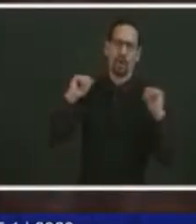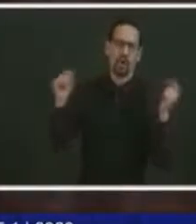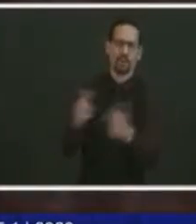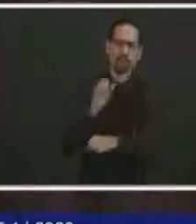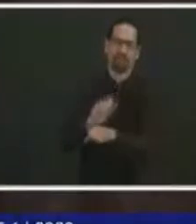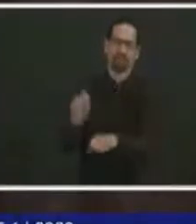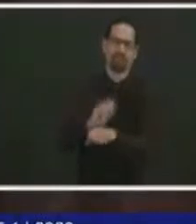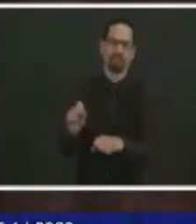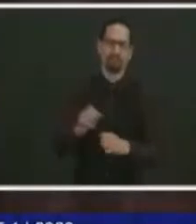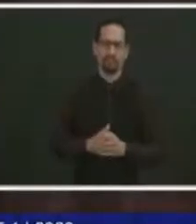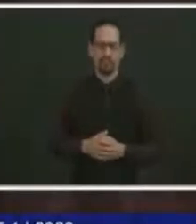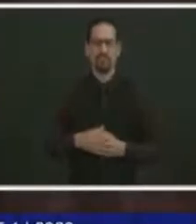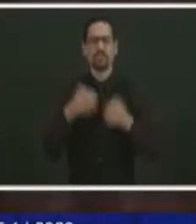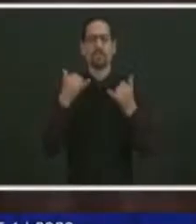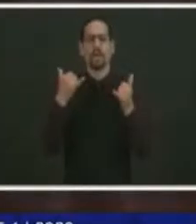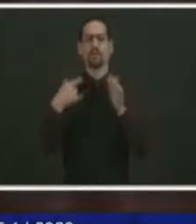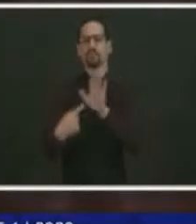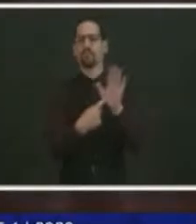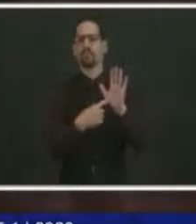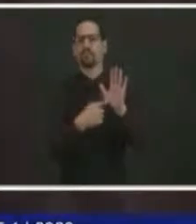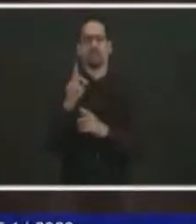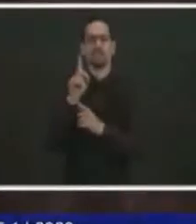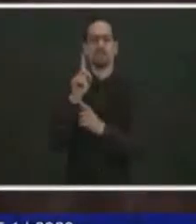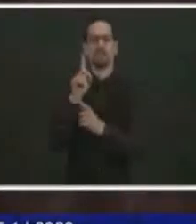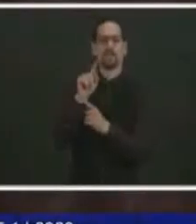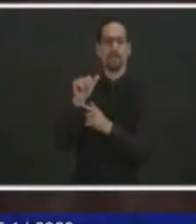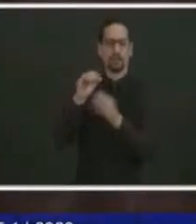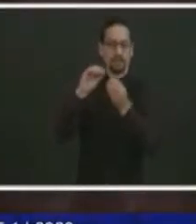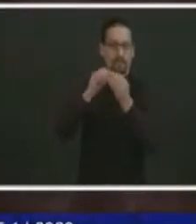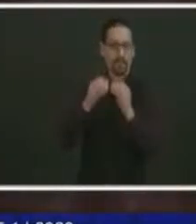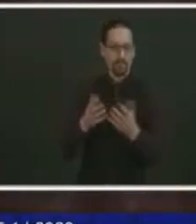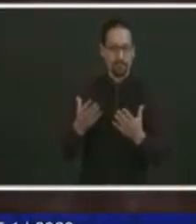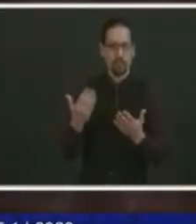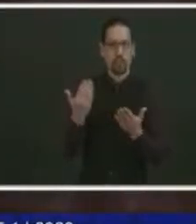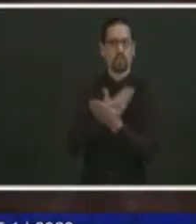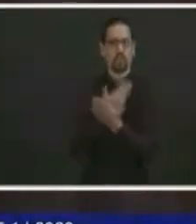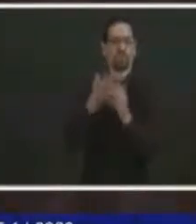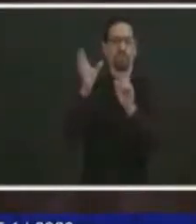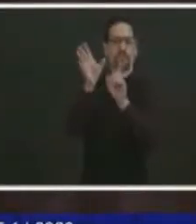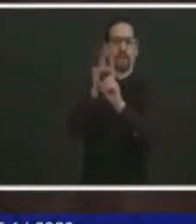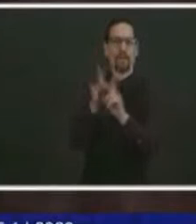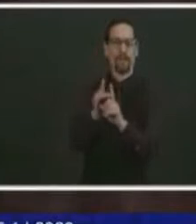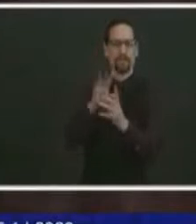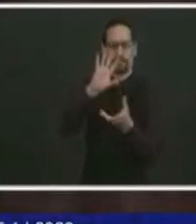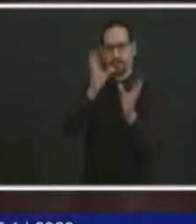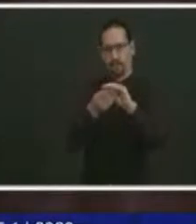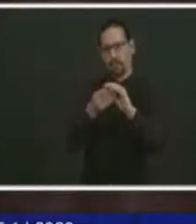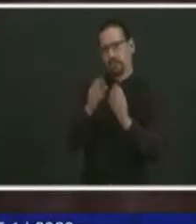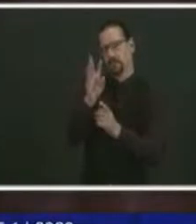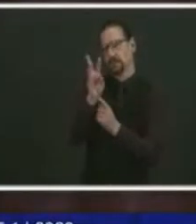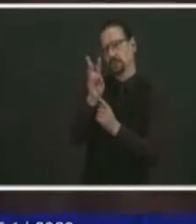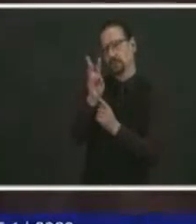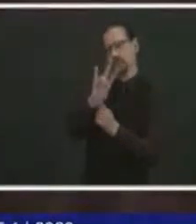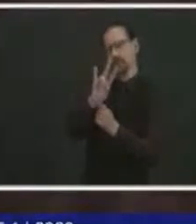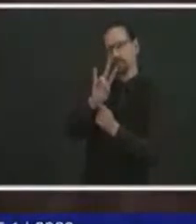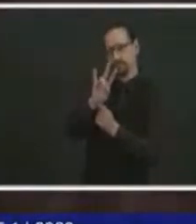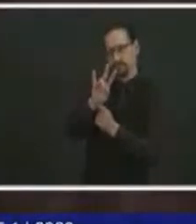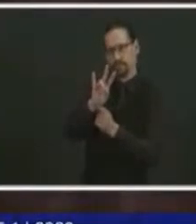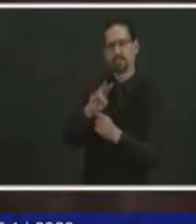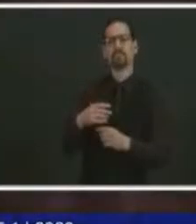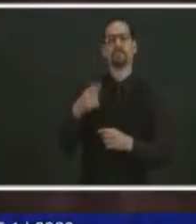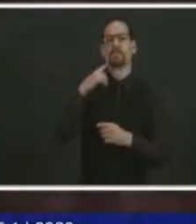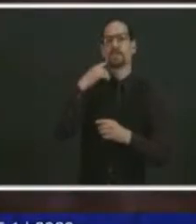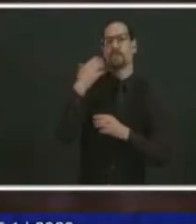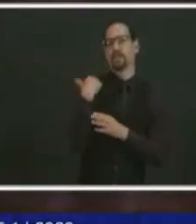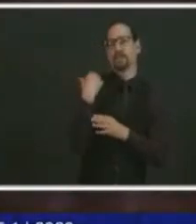we have 67 new cases to report. On Saturday, we had 171 new